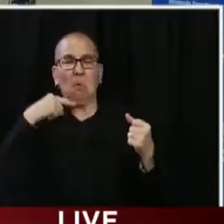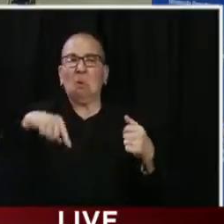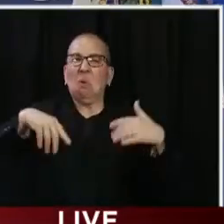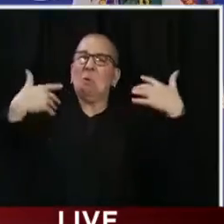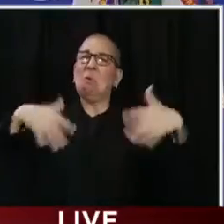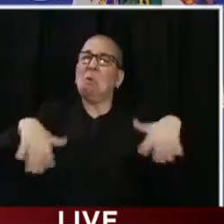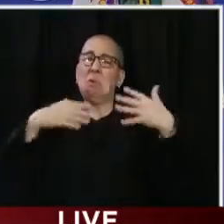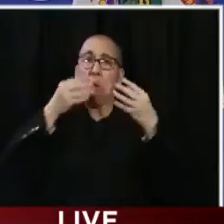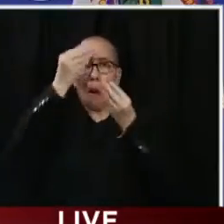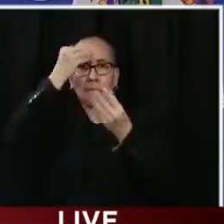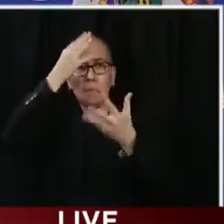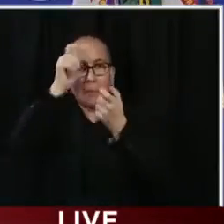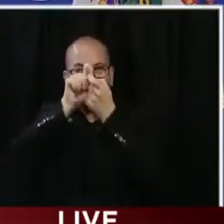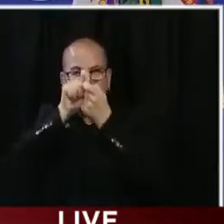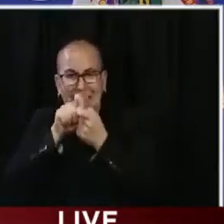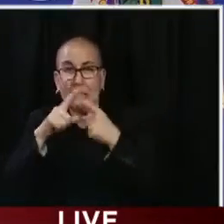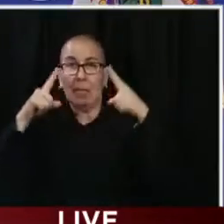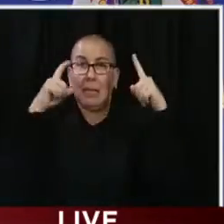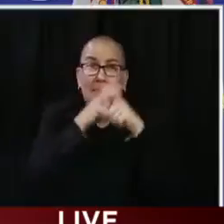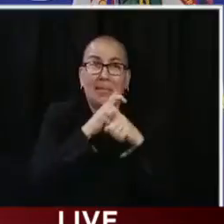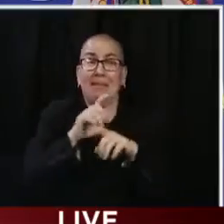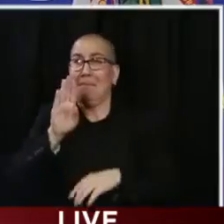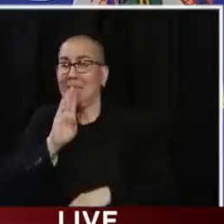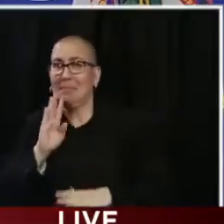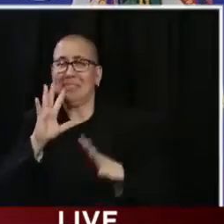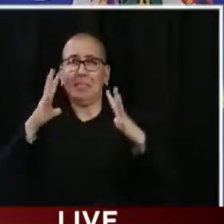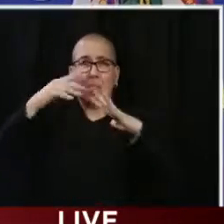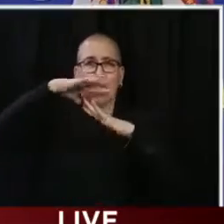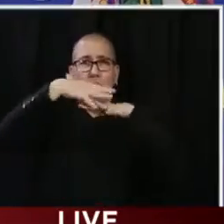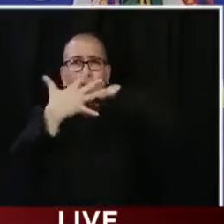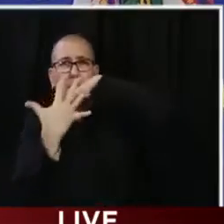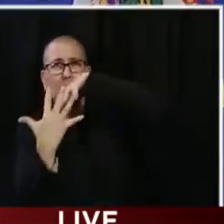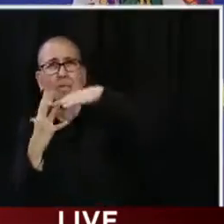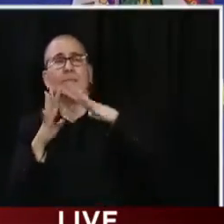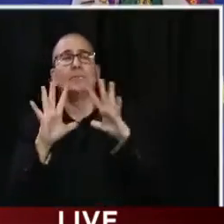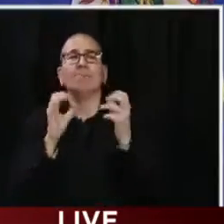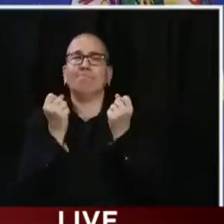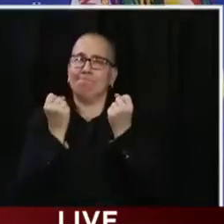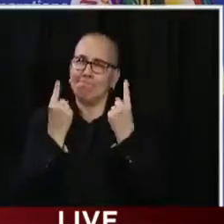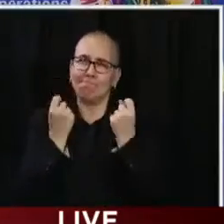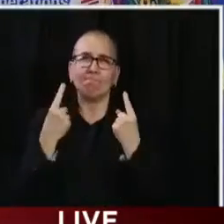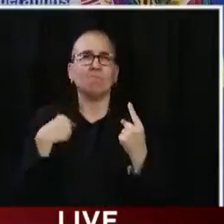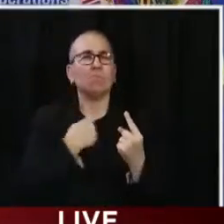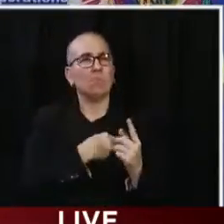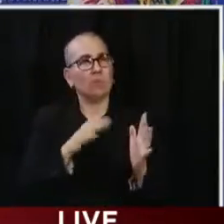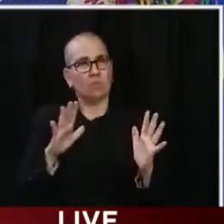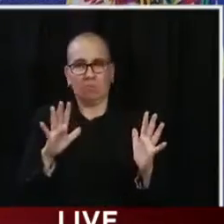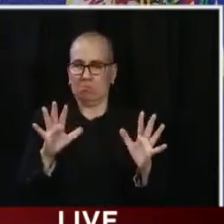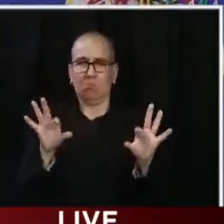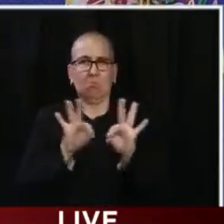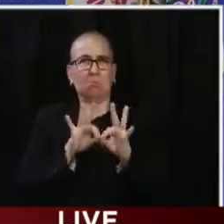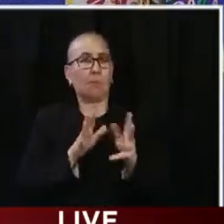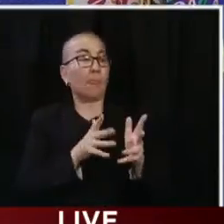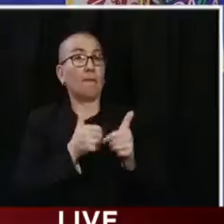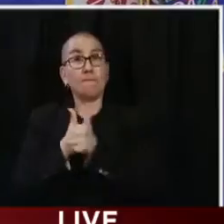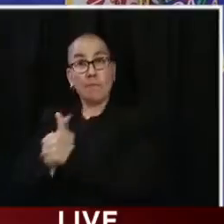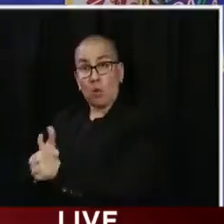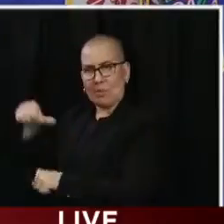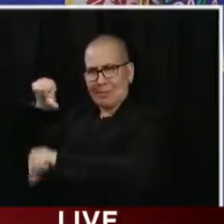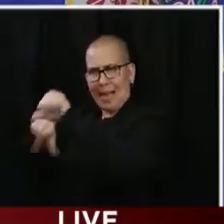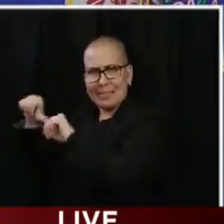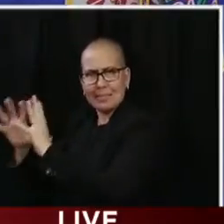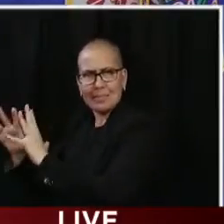listening, but it's based on the science. It's based on, again, that very simple principle of slowing the spread of this so we don't overwhelm the healthcare